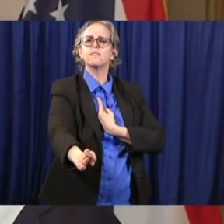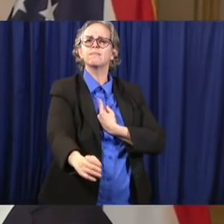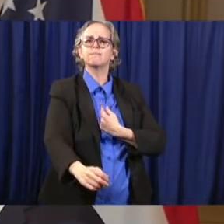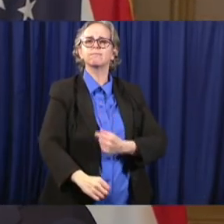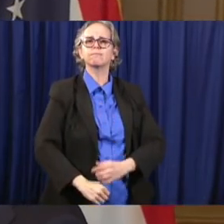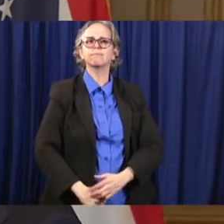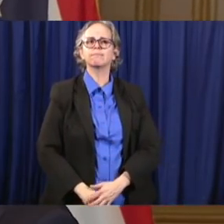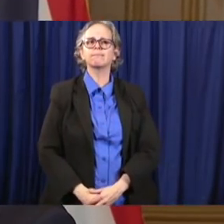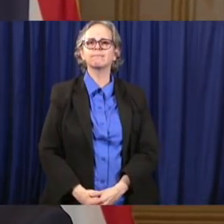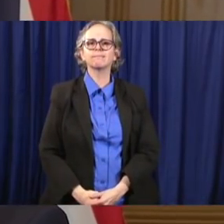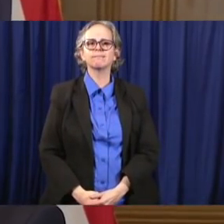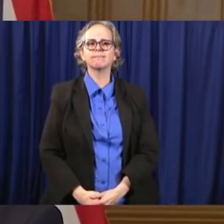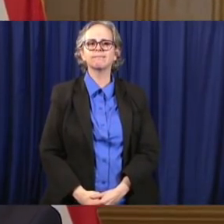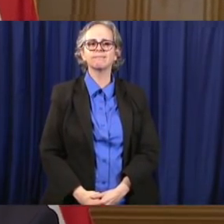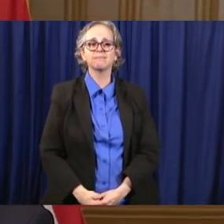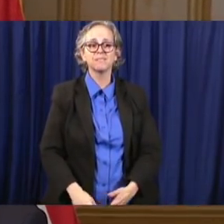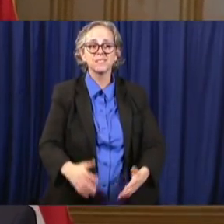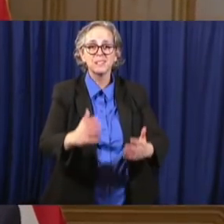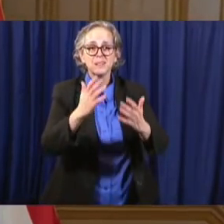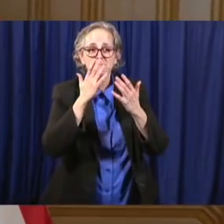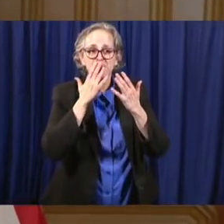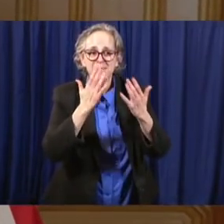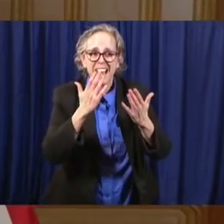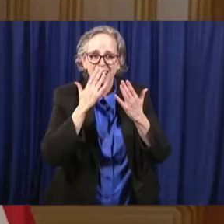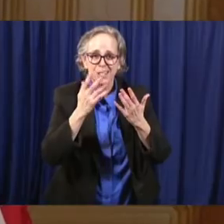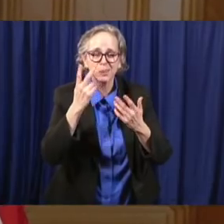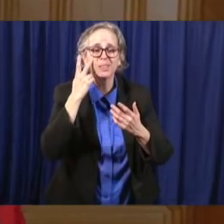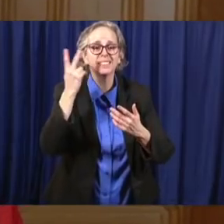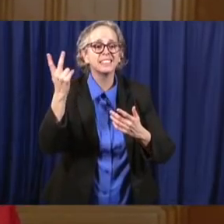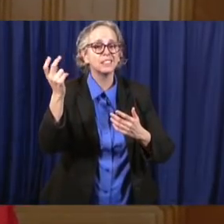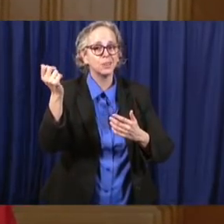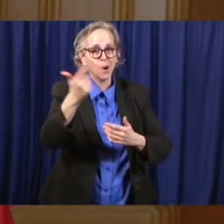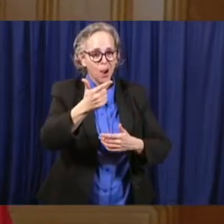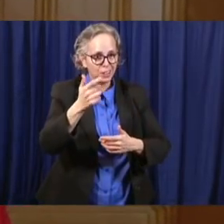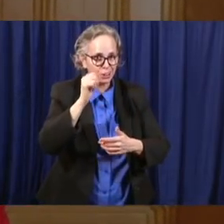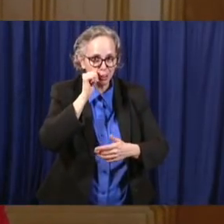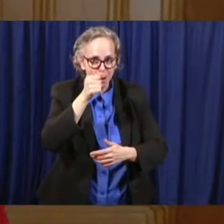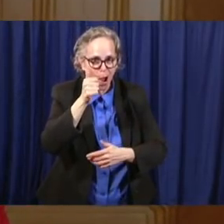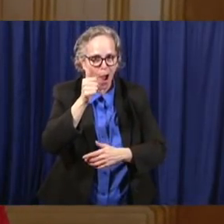Thank them very much. We'll see you all tomorrow at 2 o'clock. Thank you.